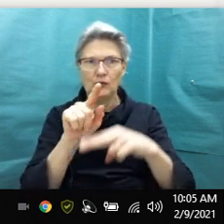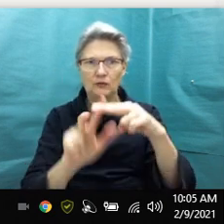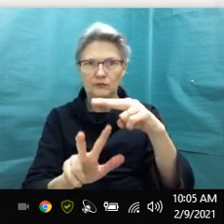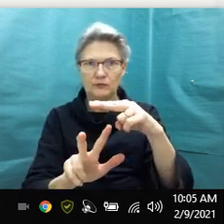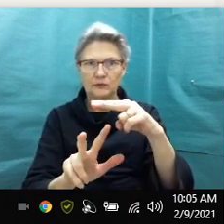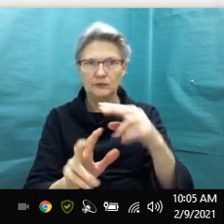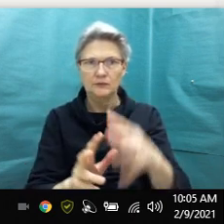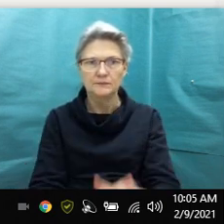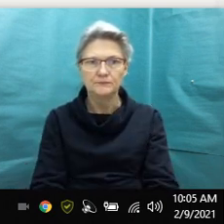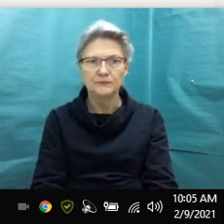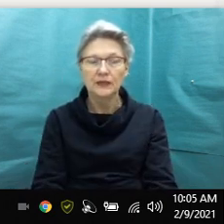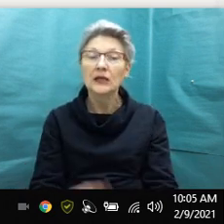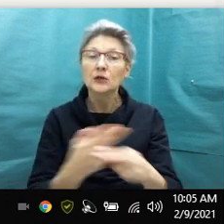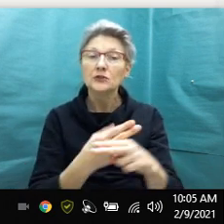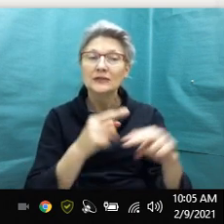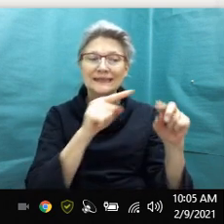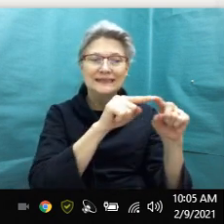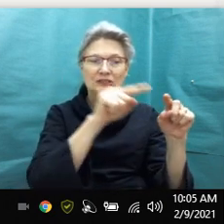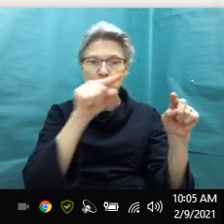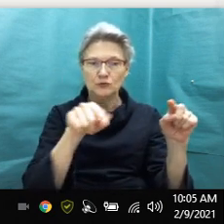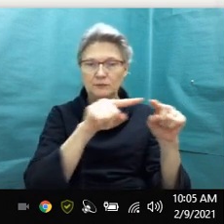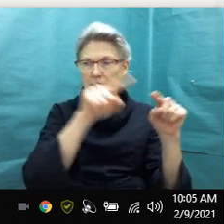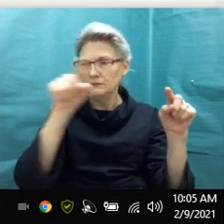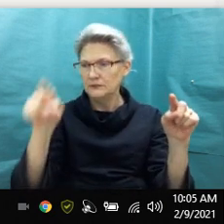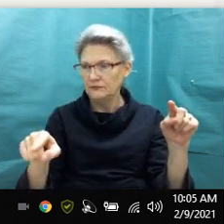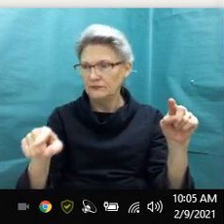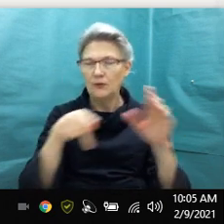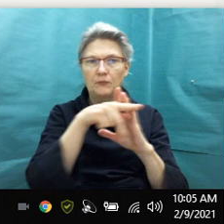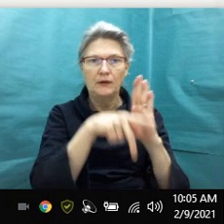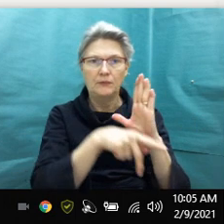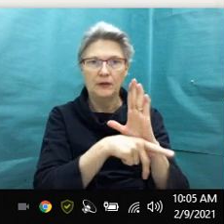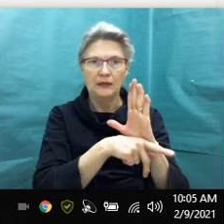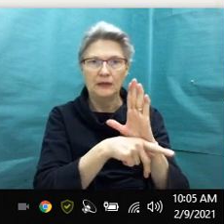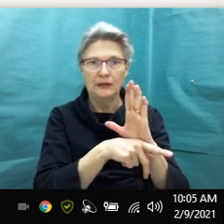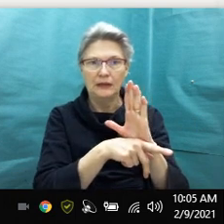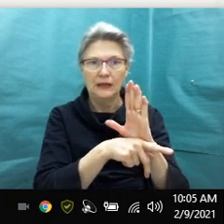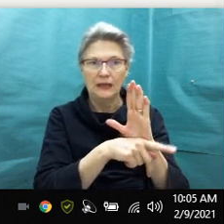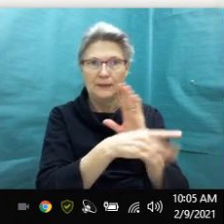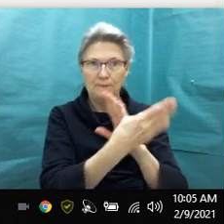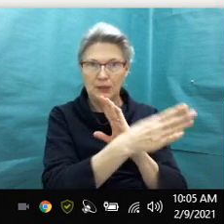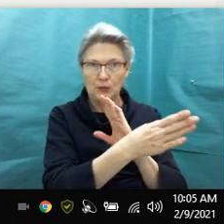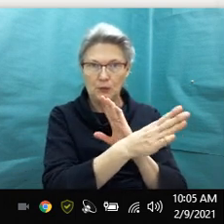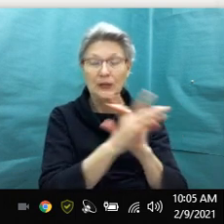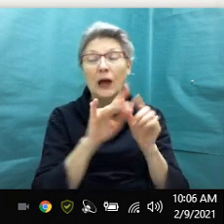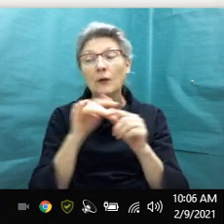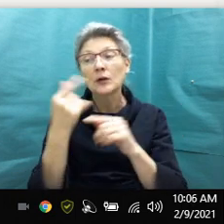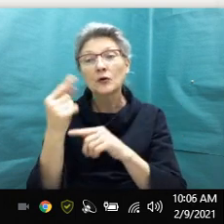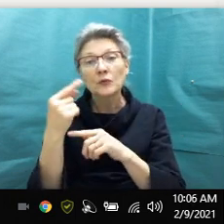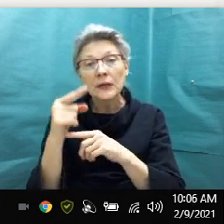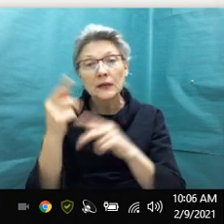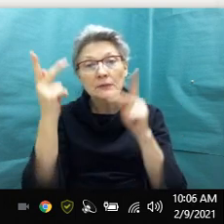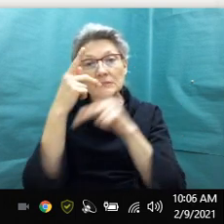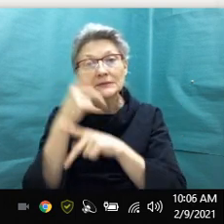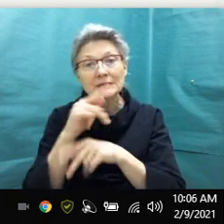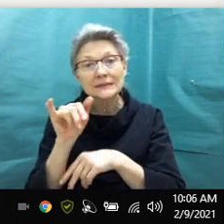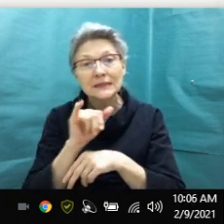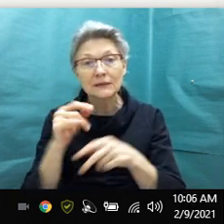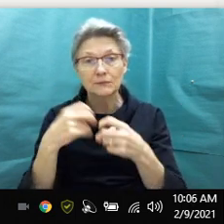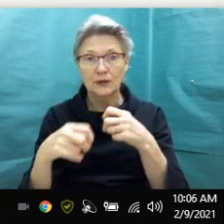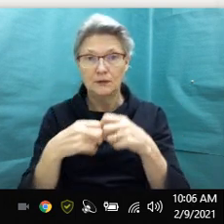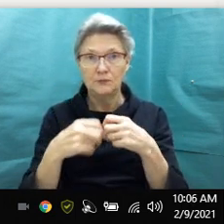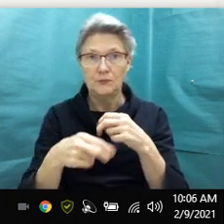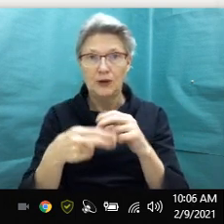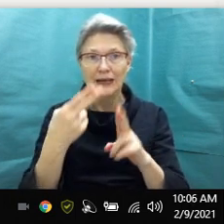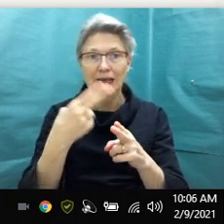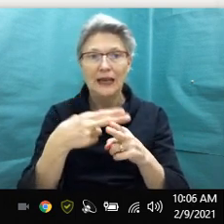okay? So that's using the distributive property in blue. So now in green, I'm going to solve the same problem by renaming the